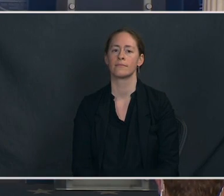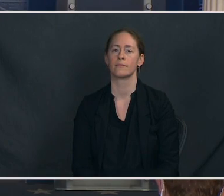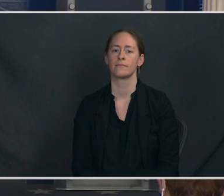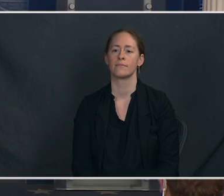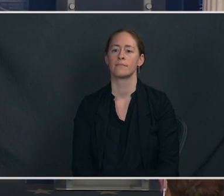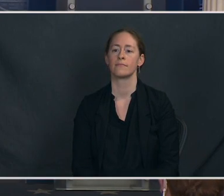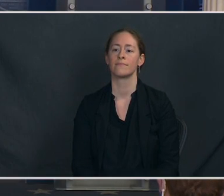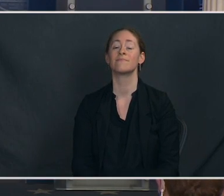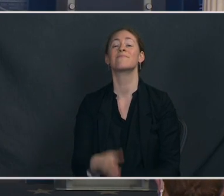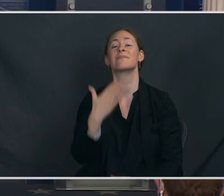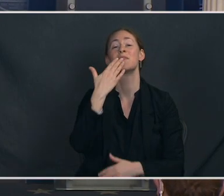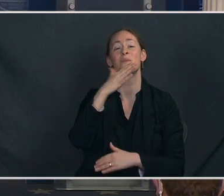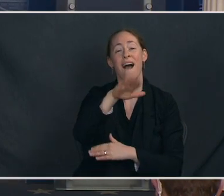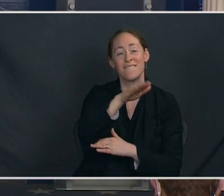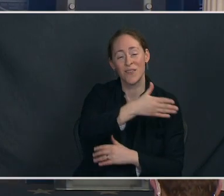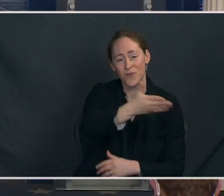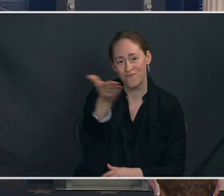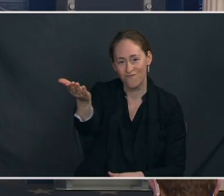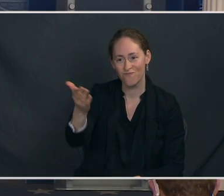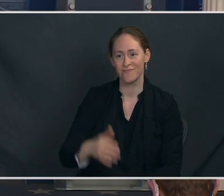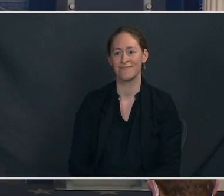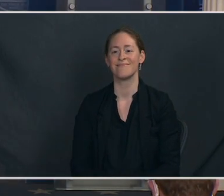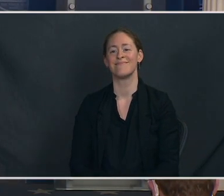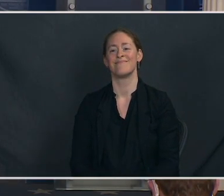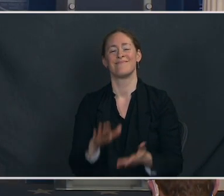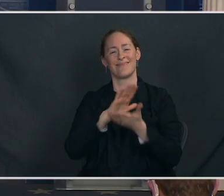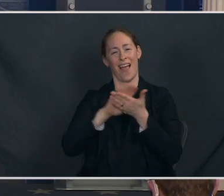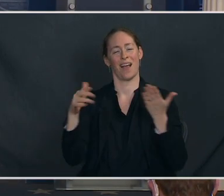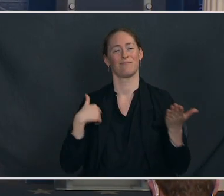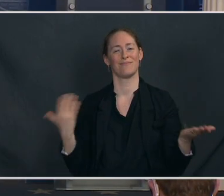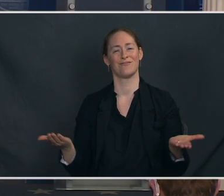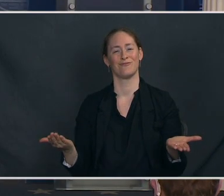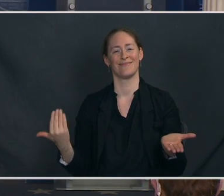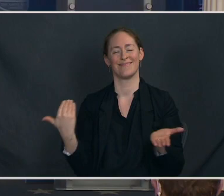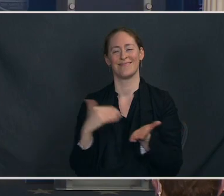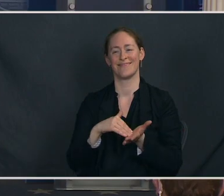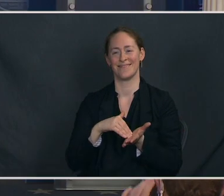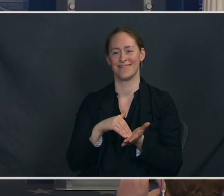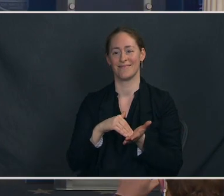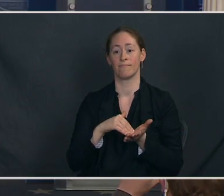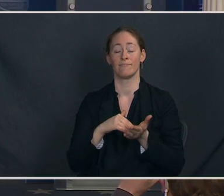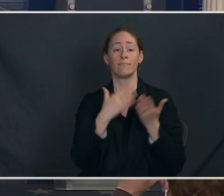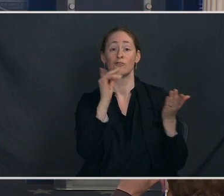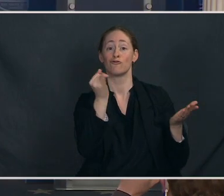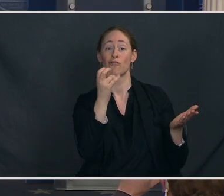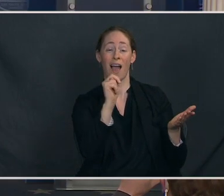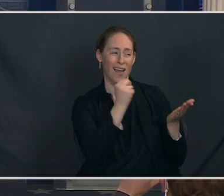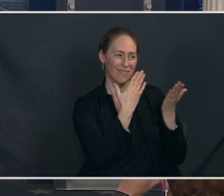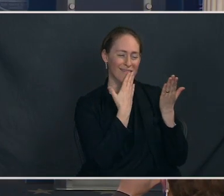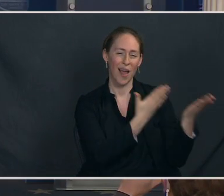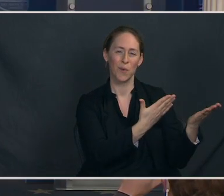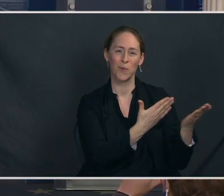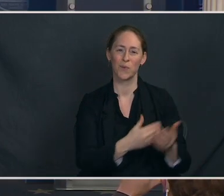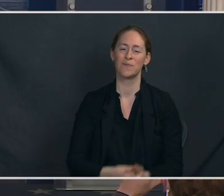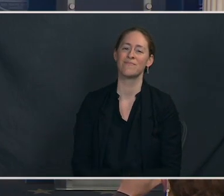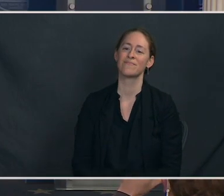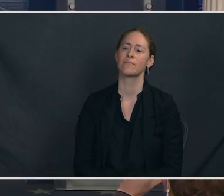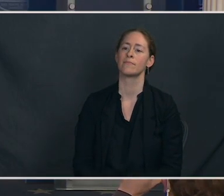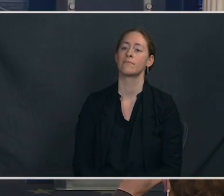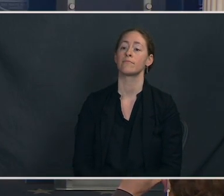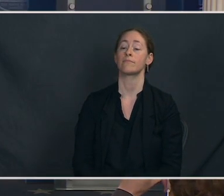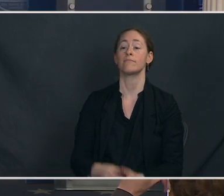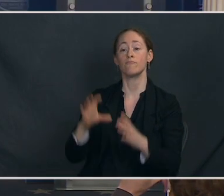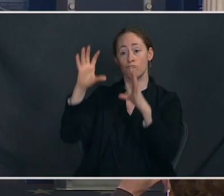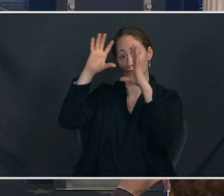Good afternoon, everyone. It's good to be back. Jen, thanks. The president has committed